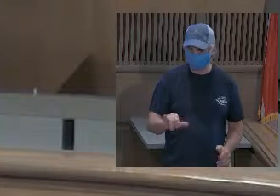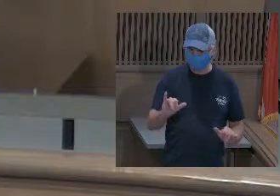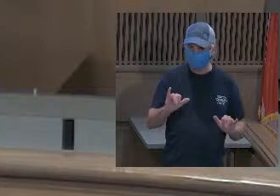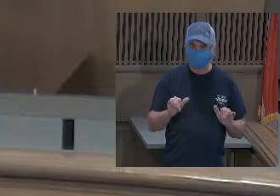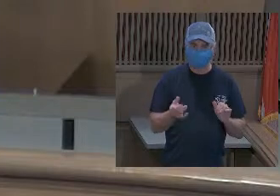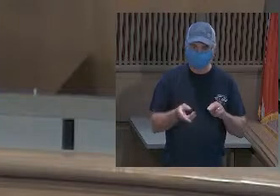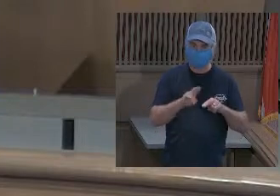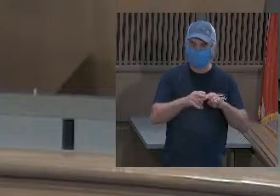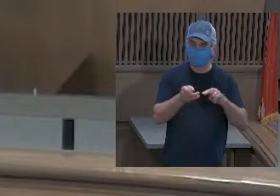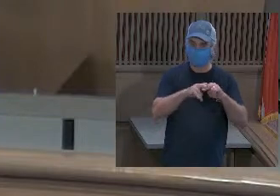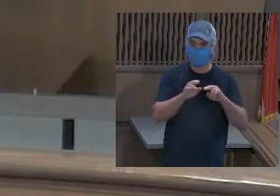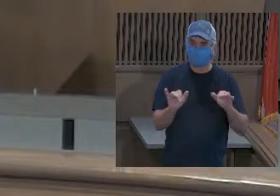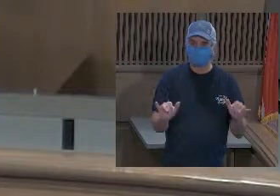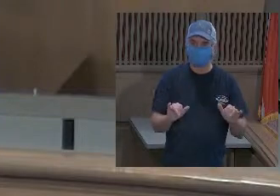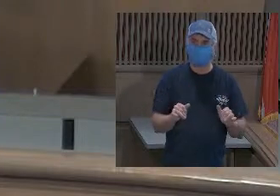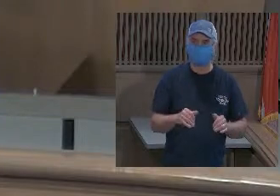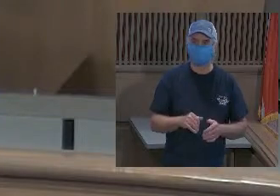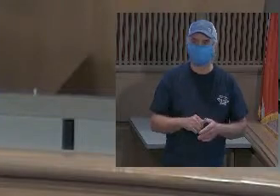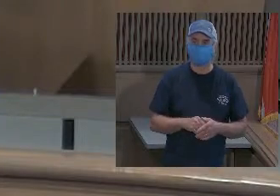If we look back over the last